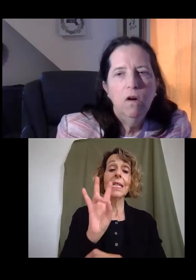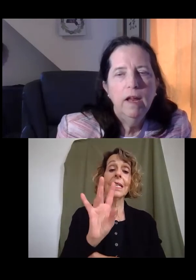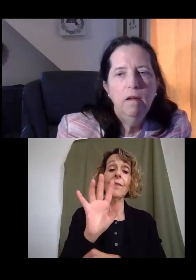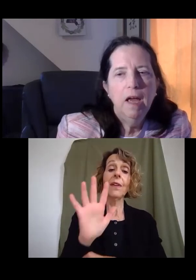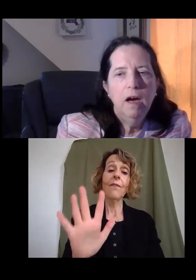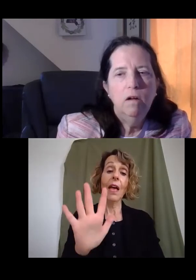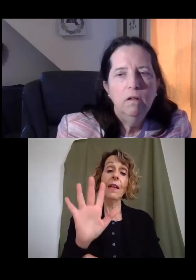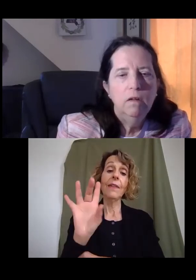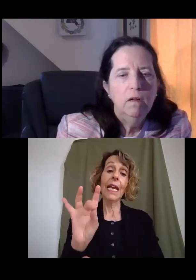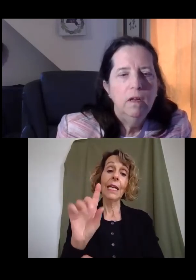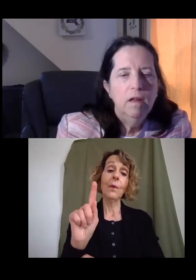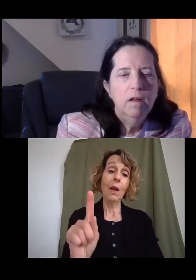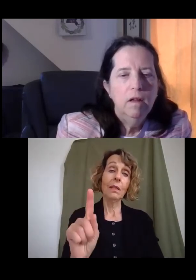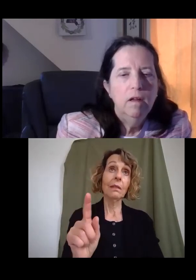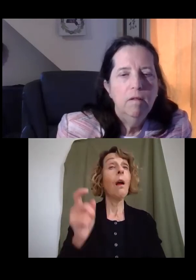or email